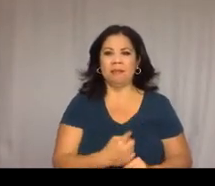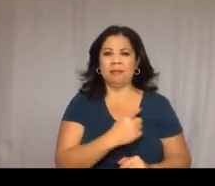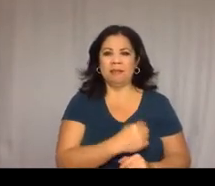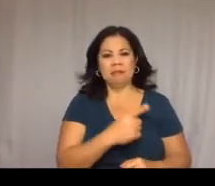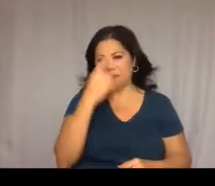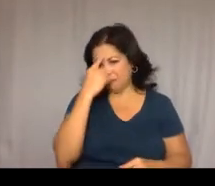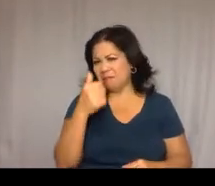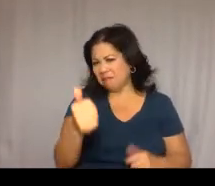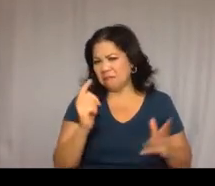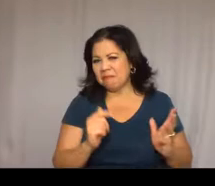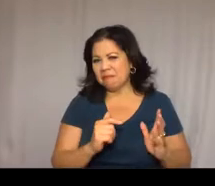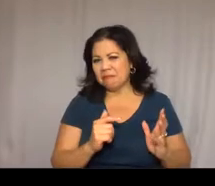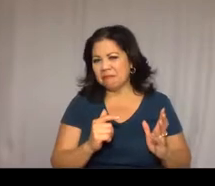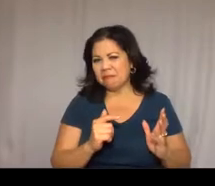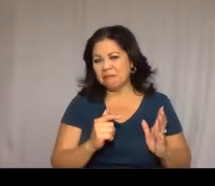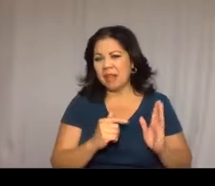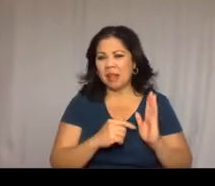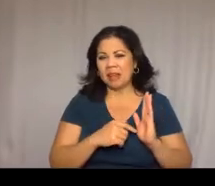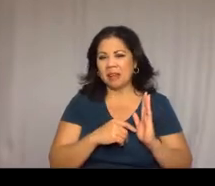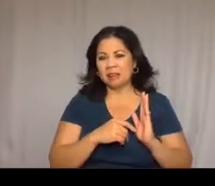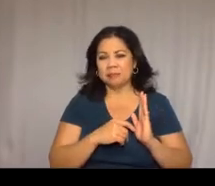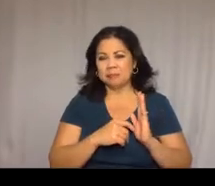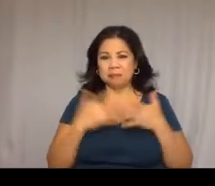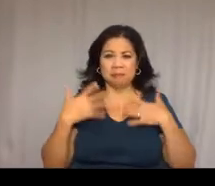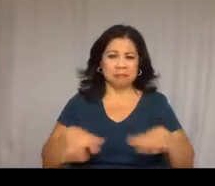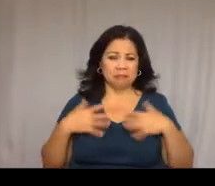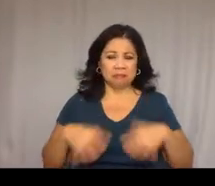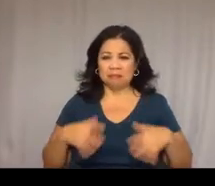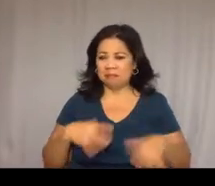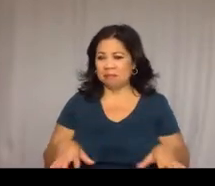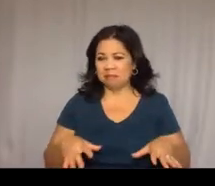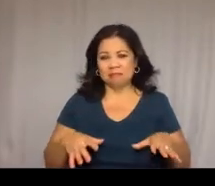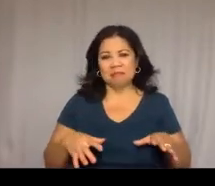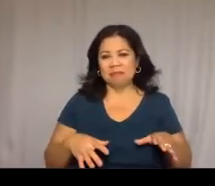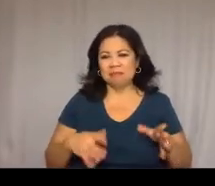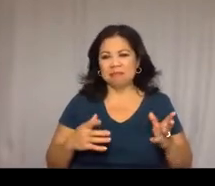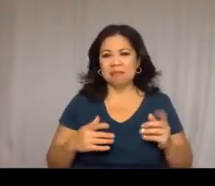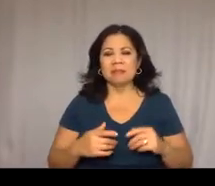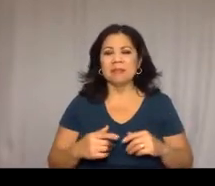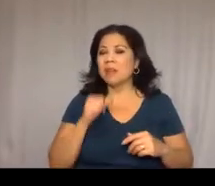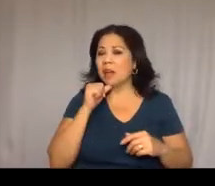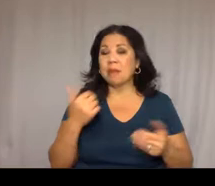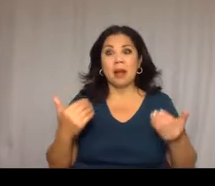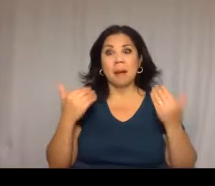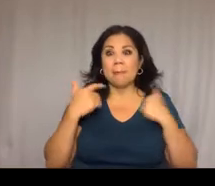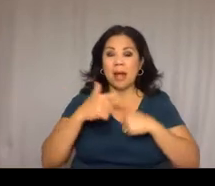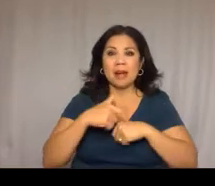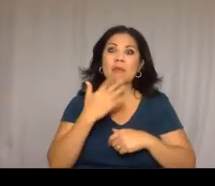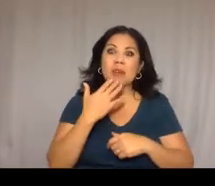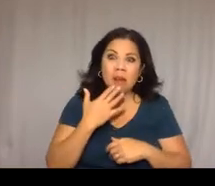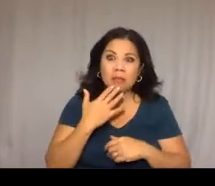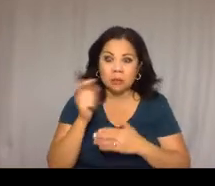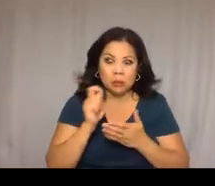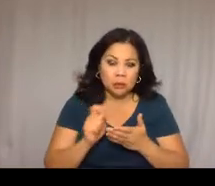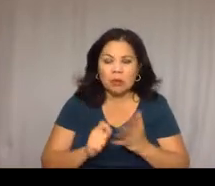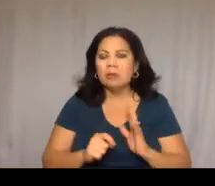ahead and dress your character any way you like, and I'm not going to take the time right now to actually color this.